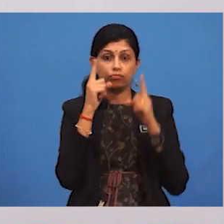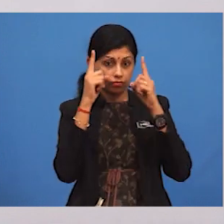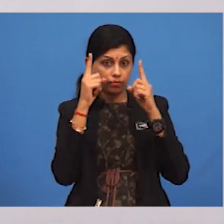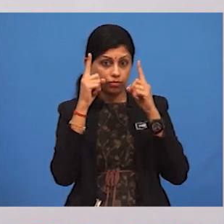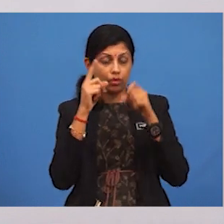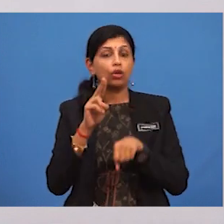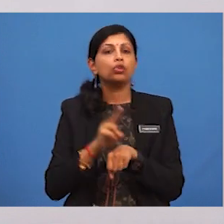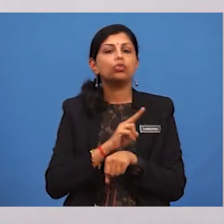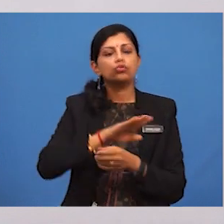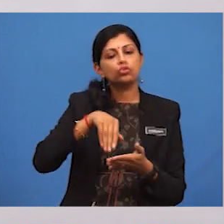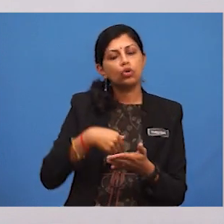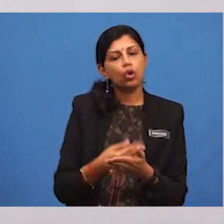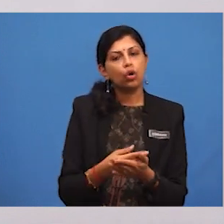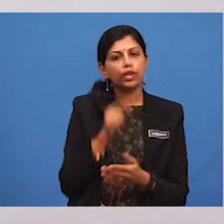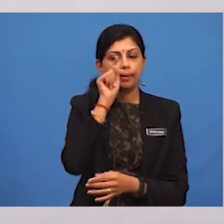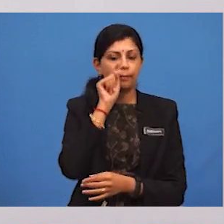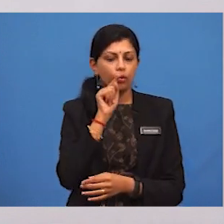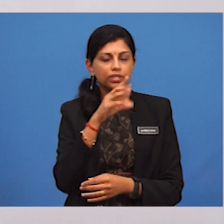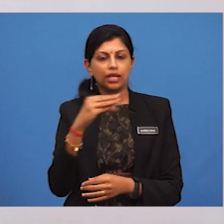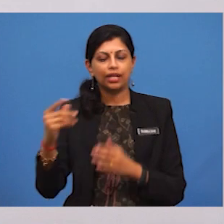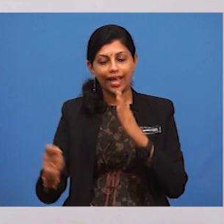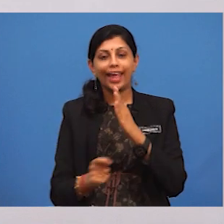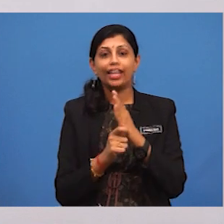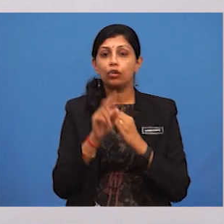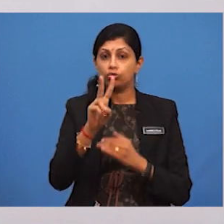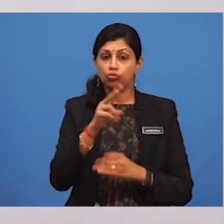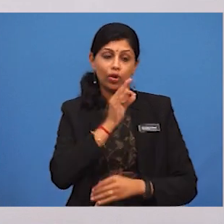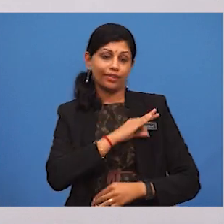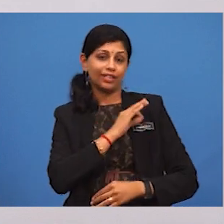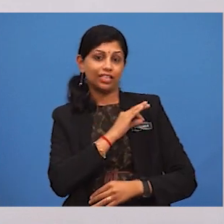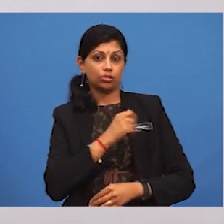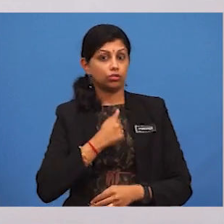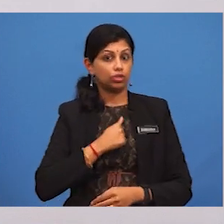given and add two more advantages of your own.